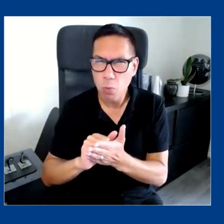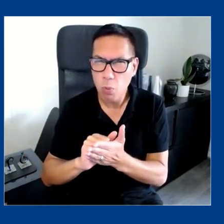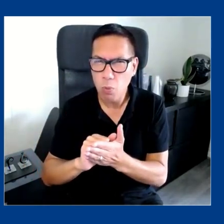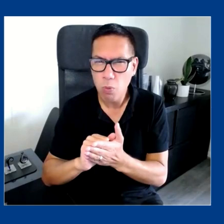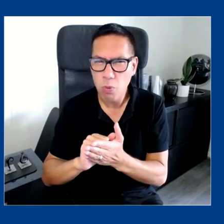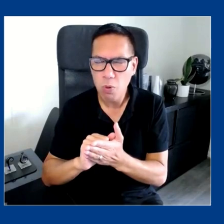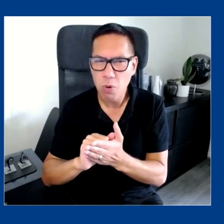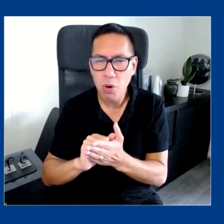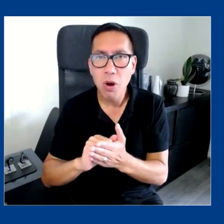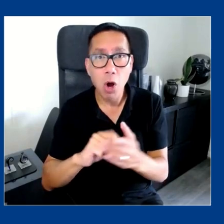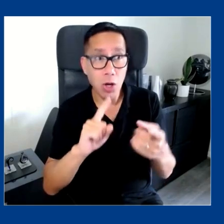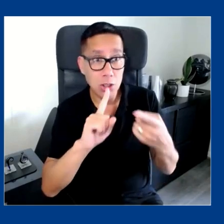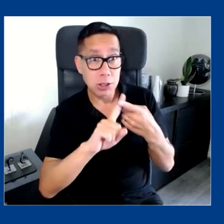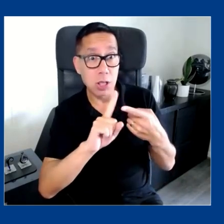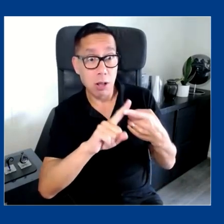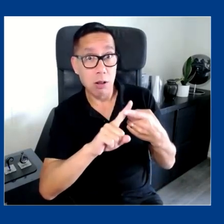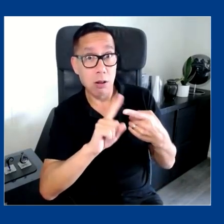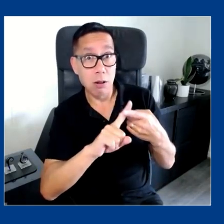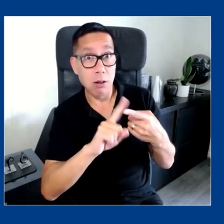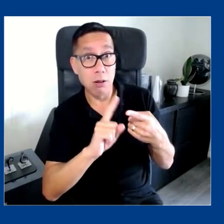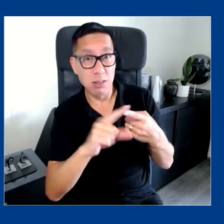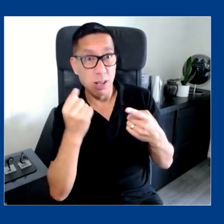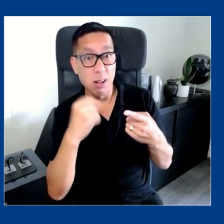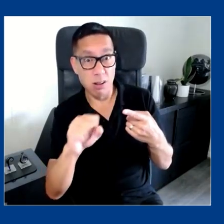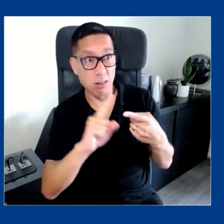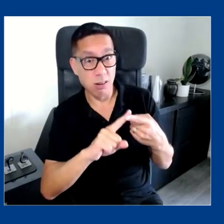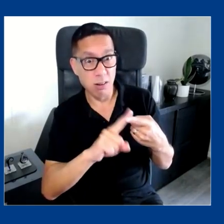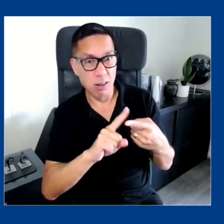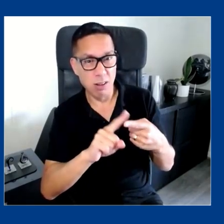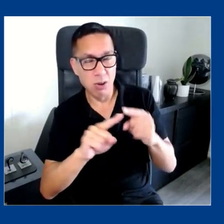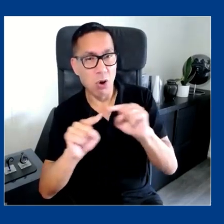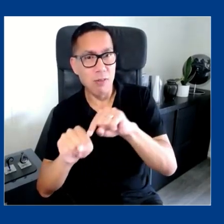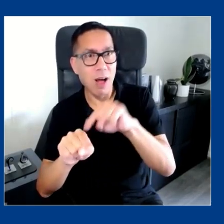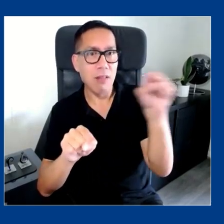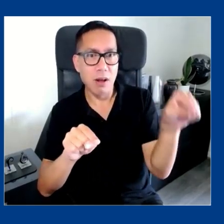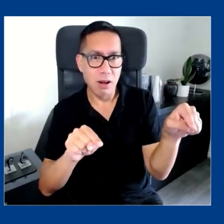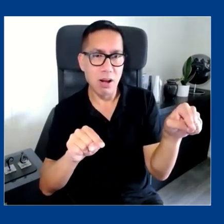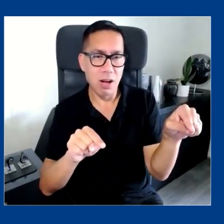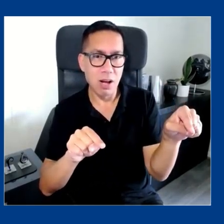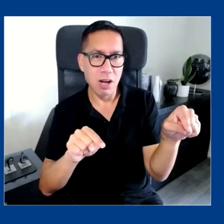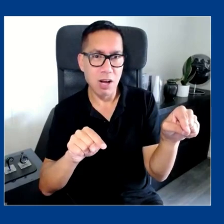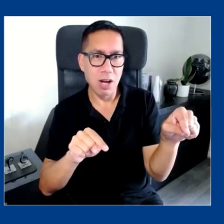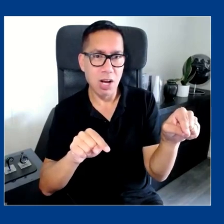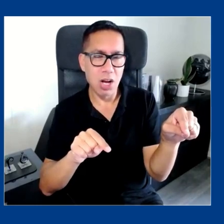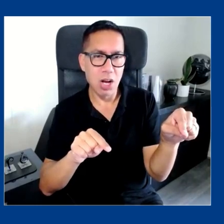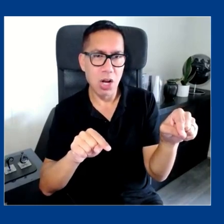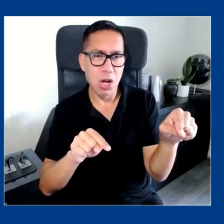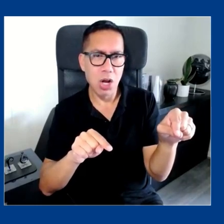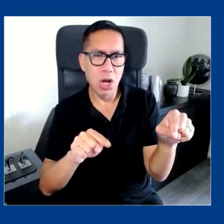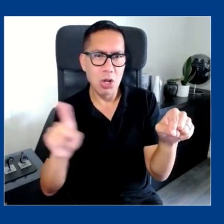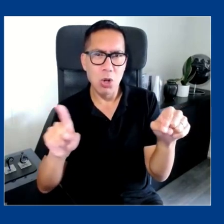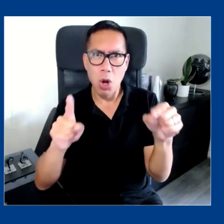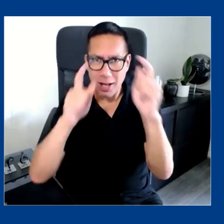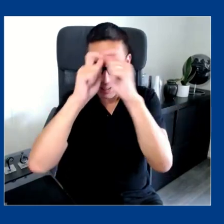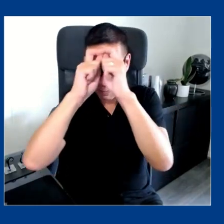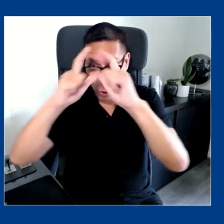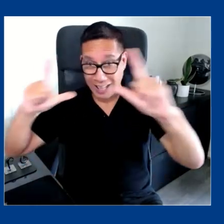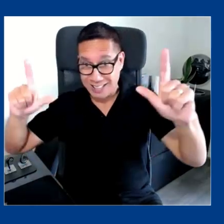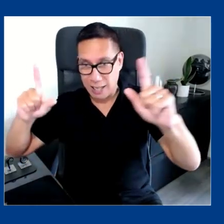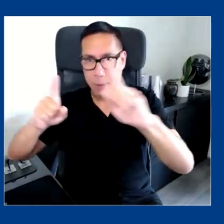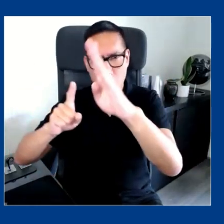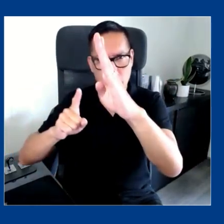Still continue for the other side, not in other part of Timor-Leste, but along the border of the border.